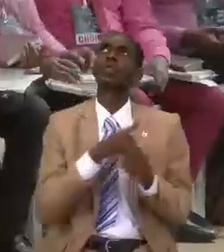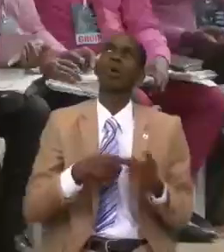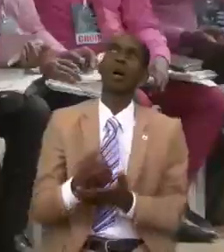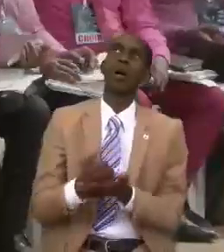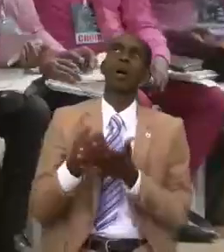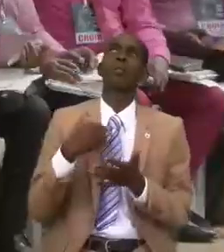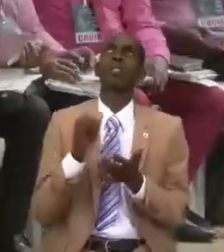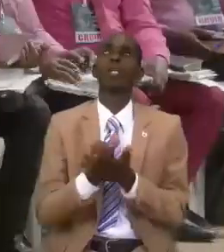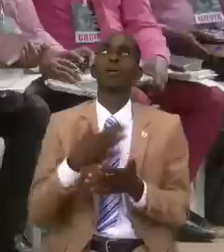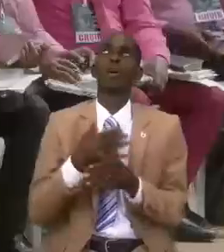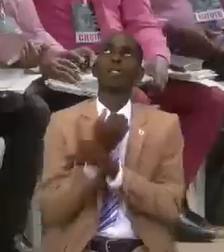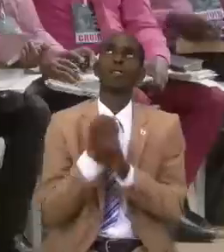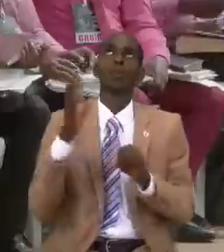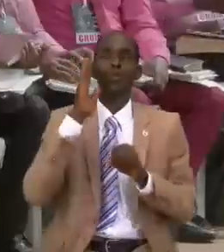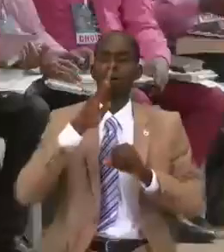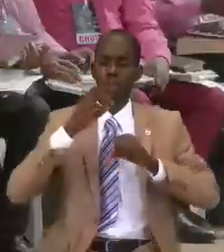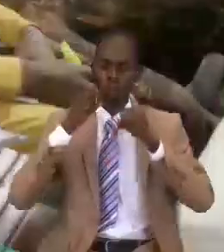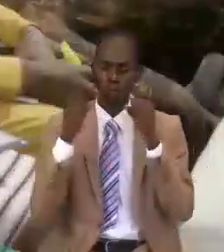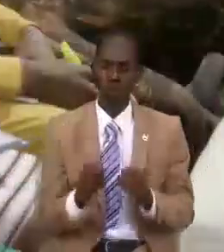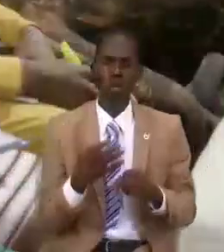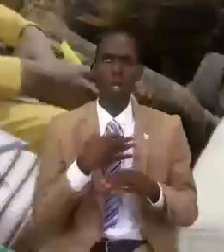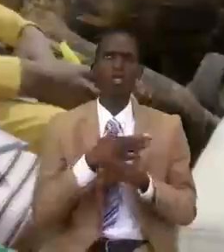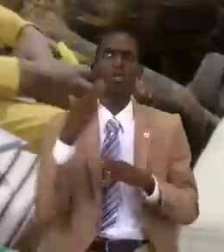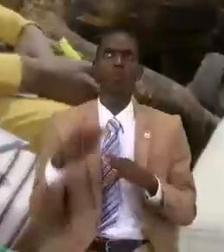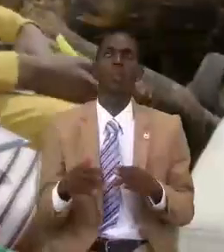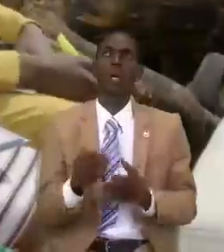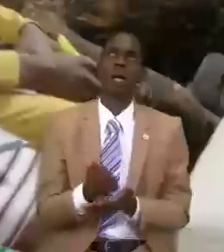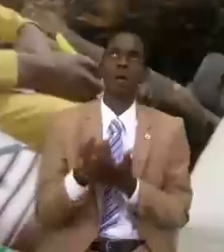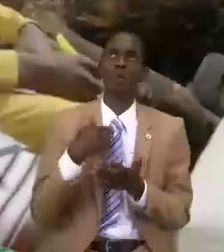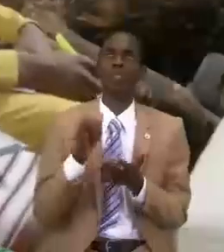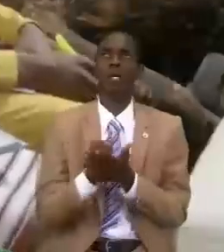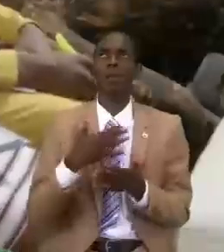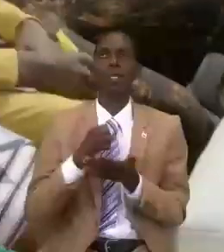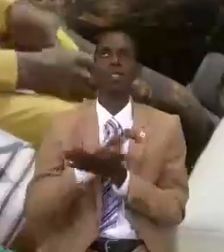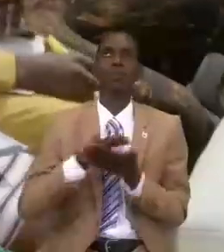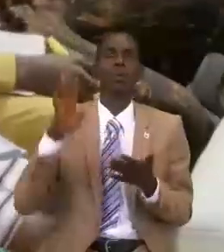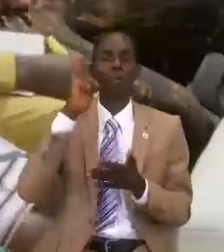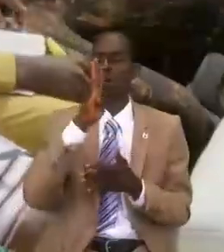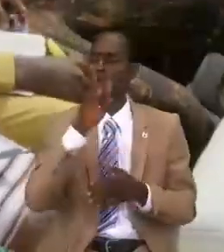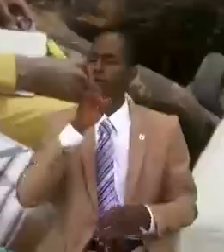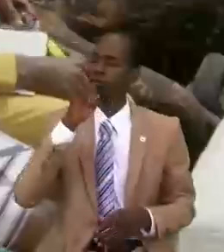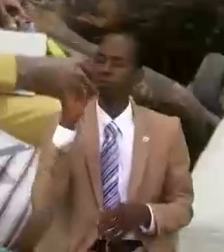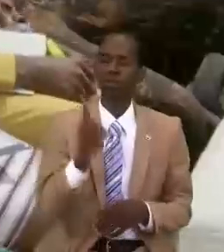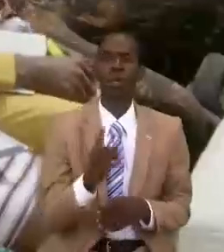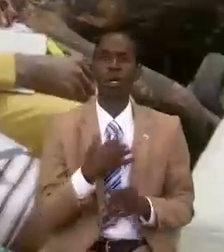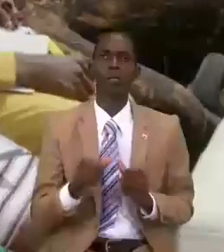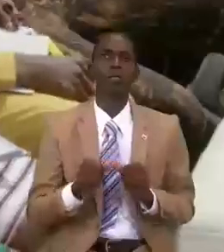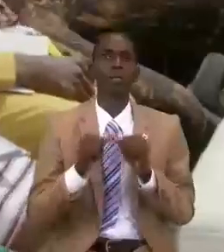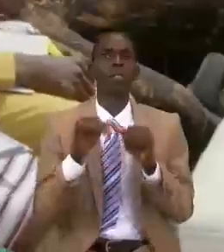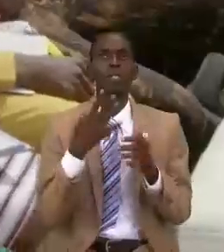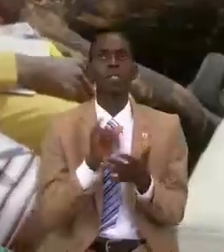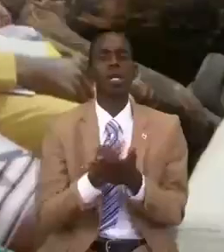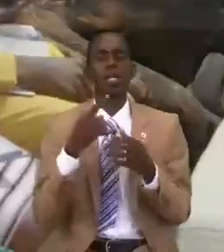my sanctification will be real and evident, that the power of the Holy Ghost that will see me through, it will